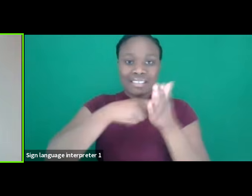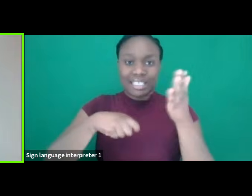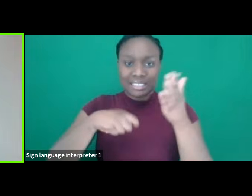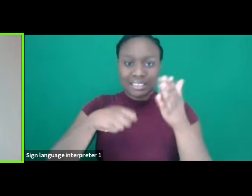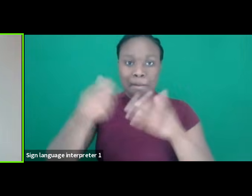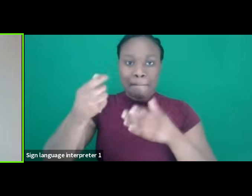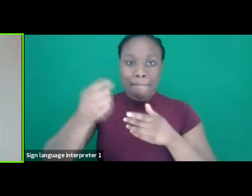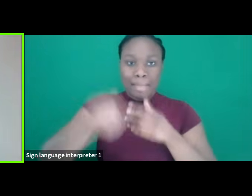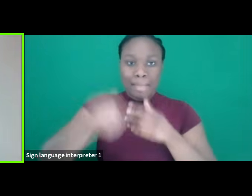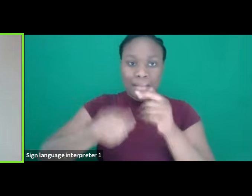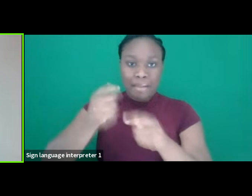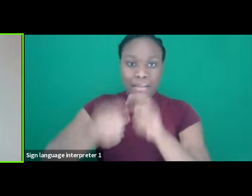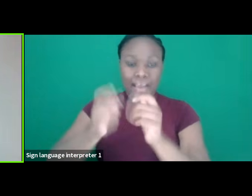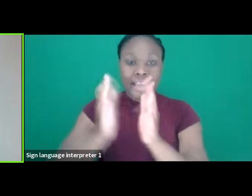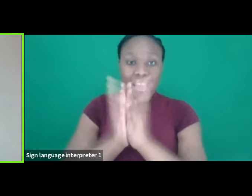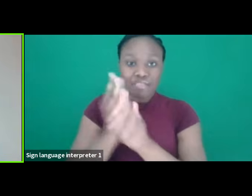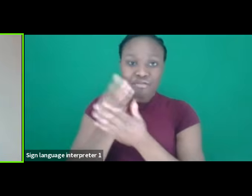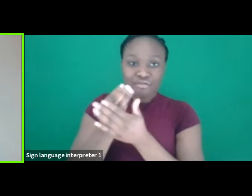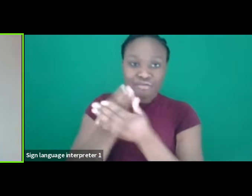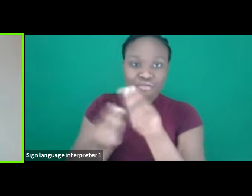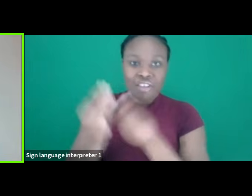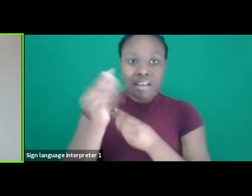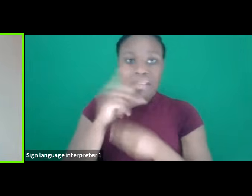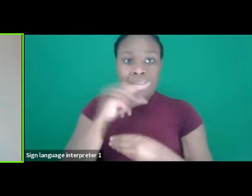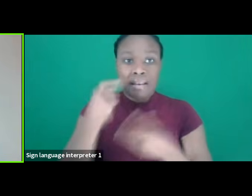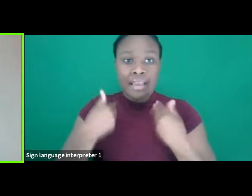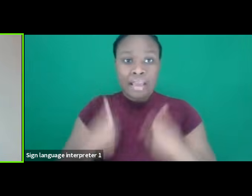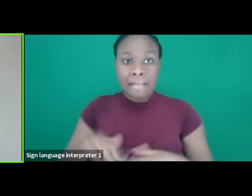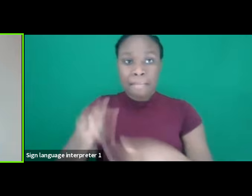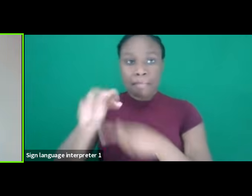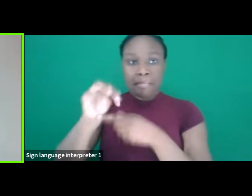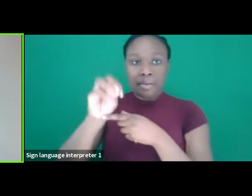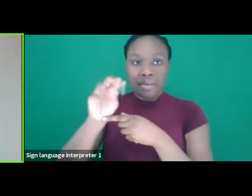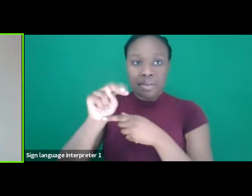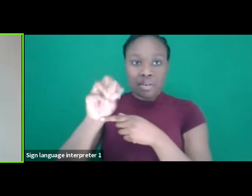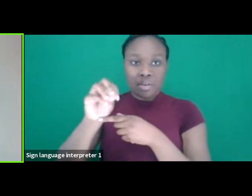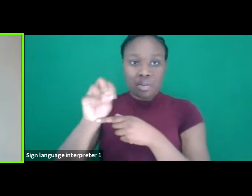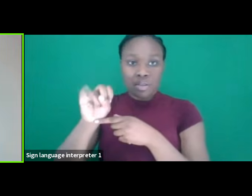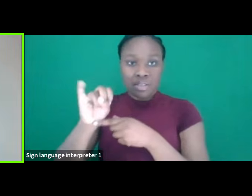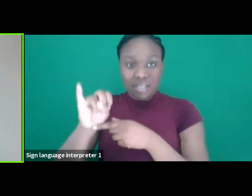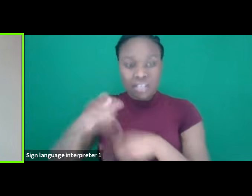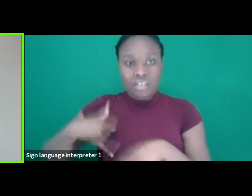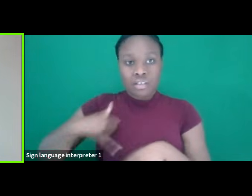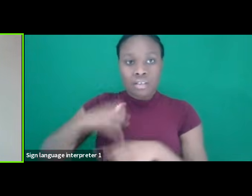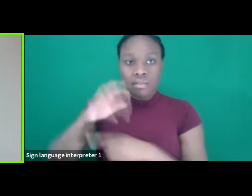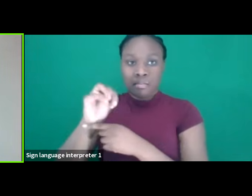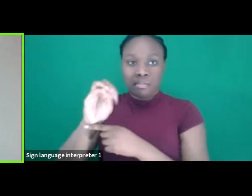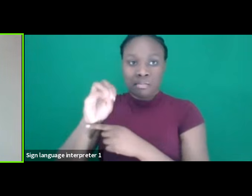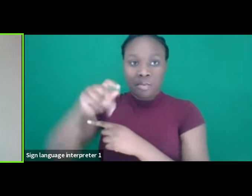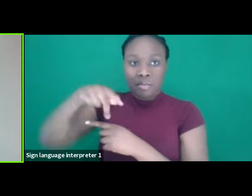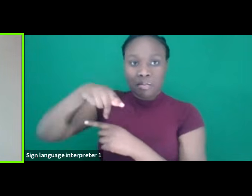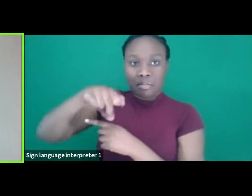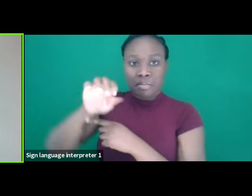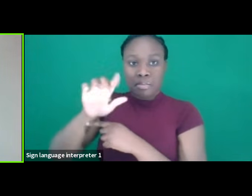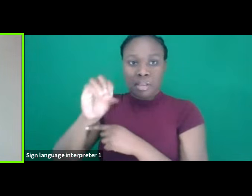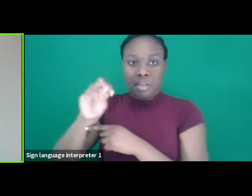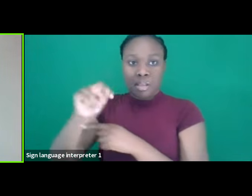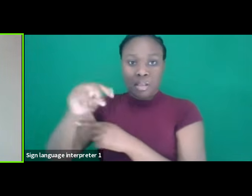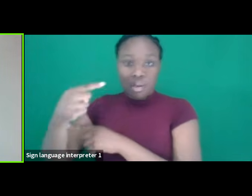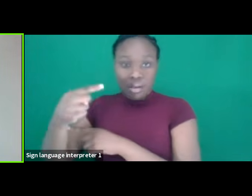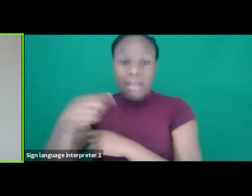Webinar. My name is Mashadi Motwang. I'll be program directing for this